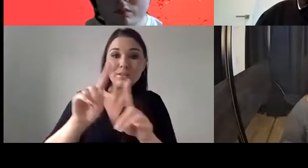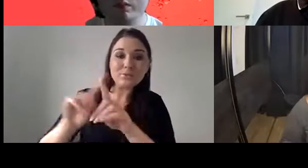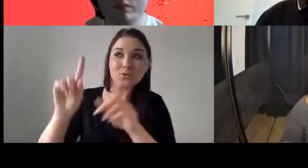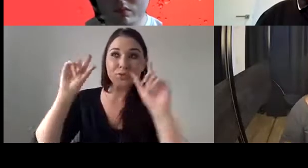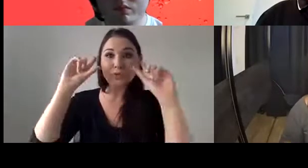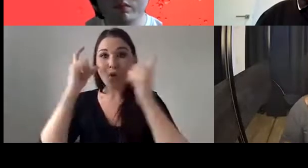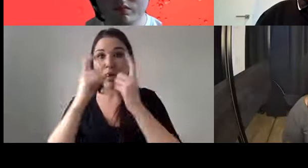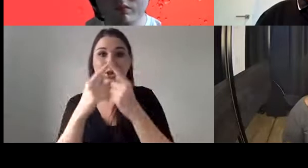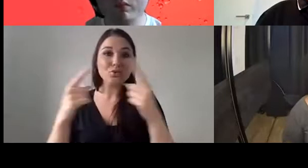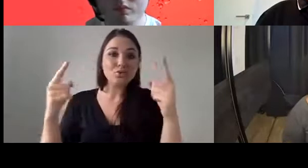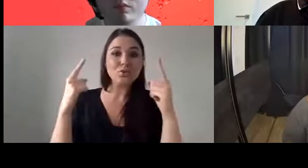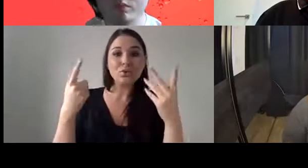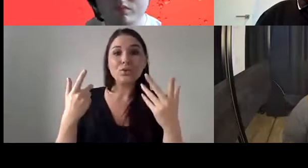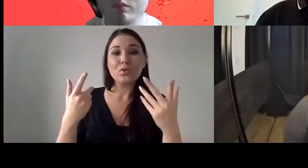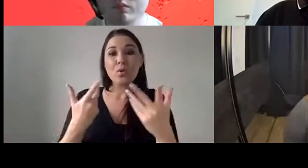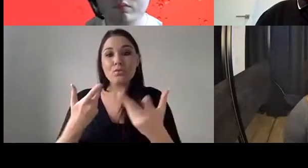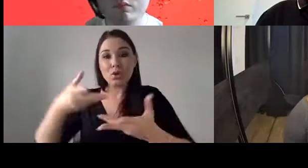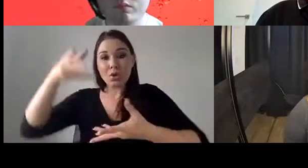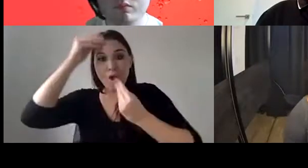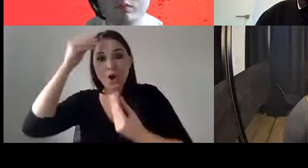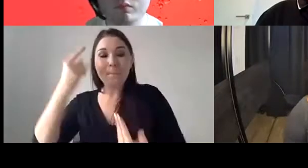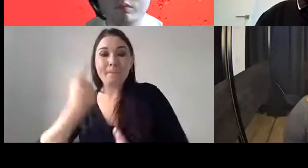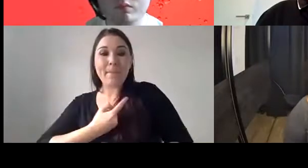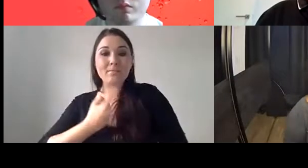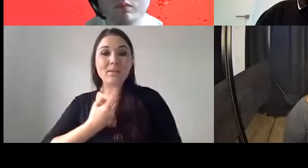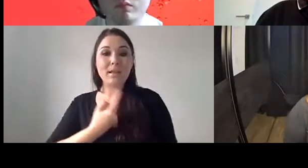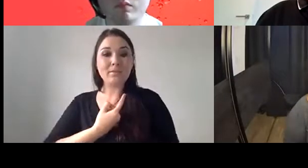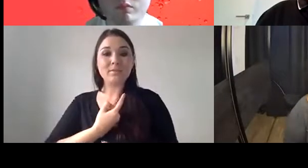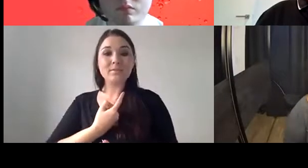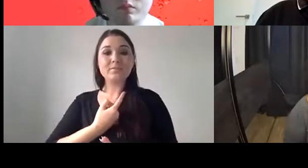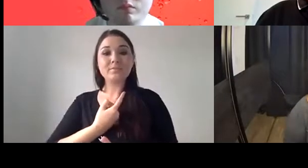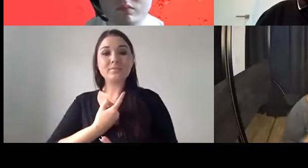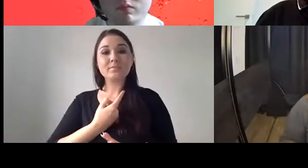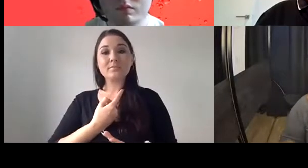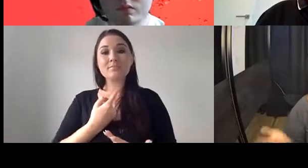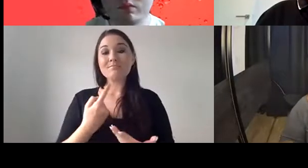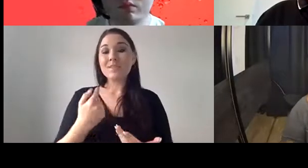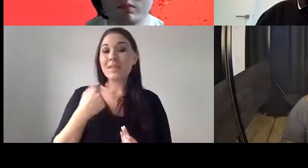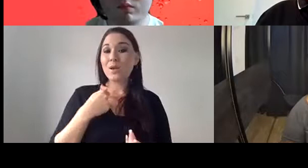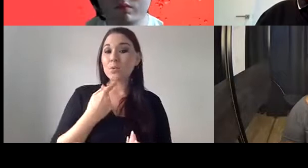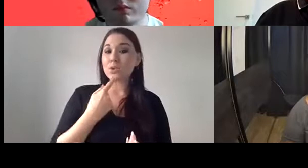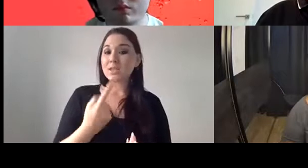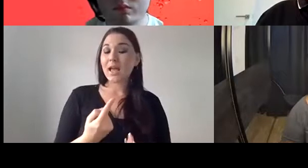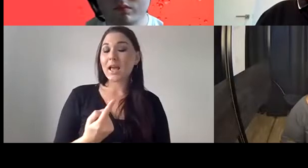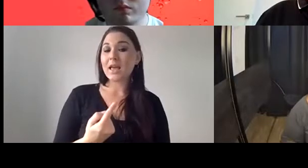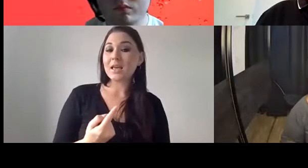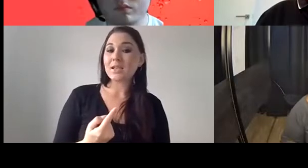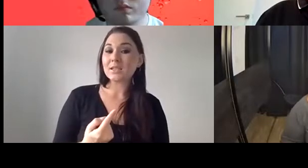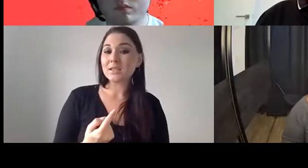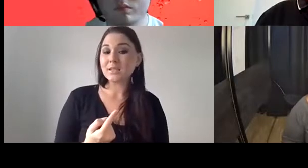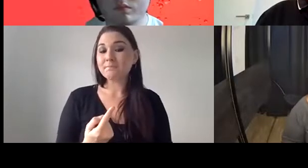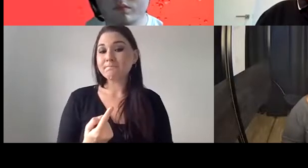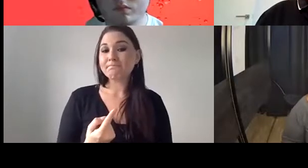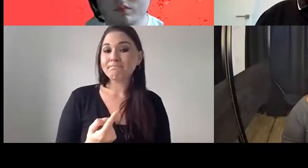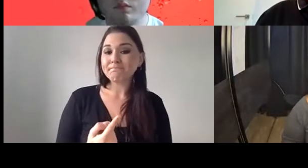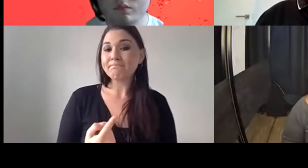new by themselves this type of knowledge. So I would say, to jump off on what Brian was